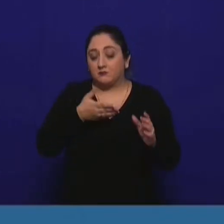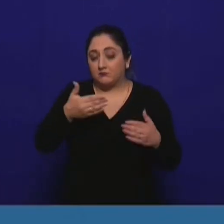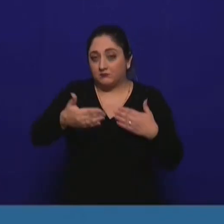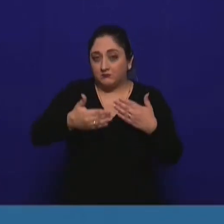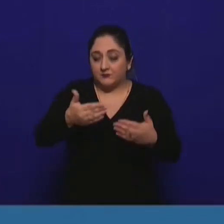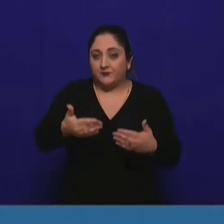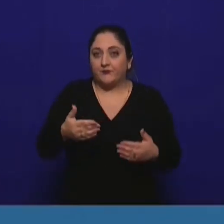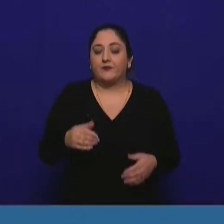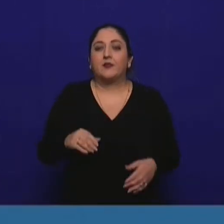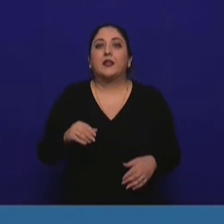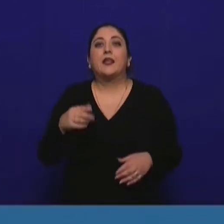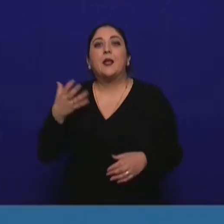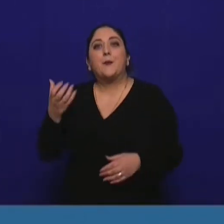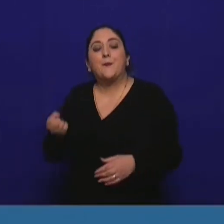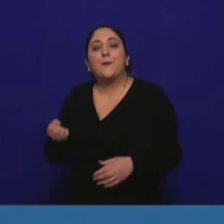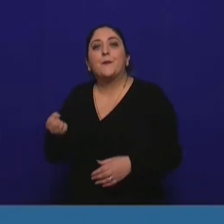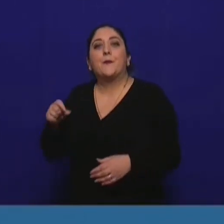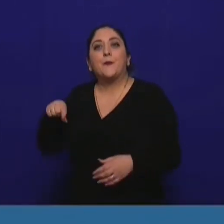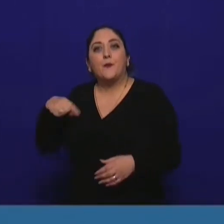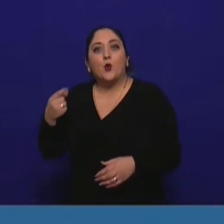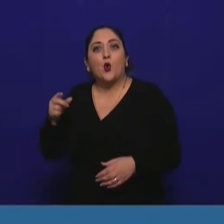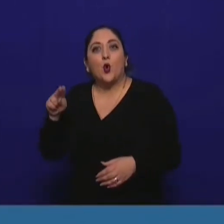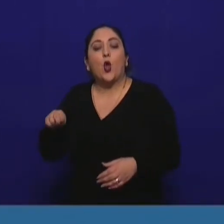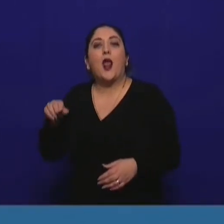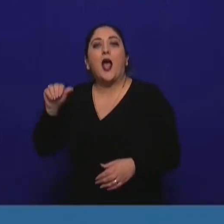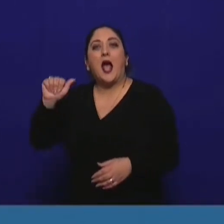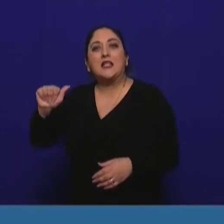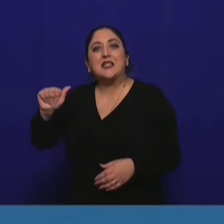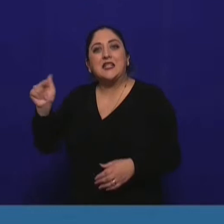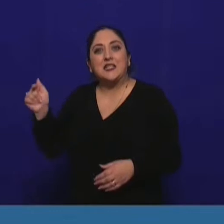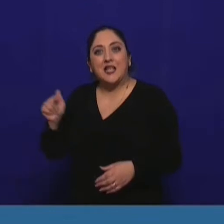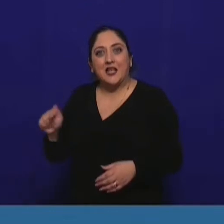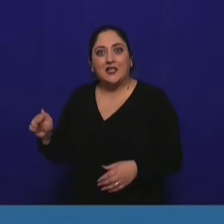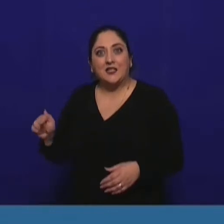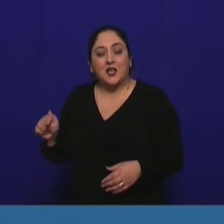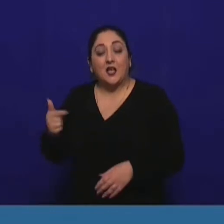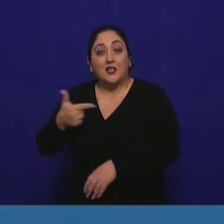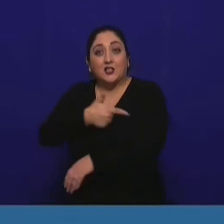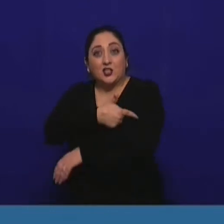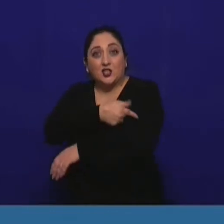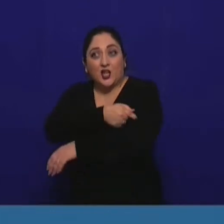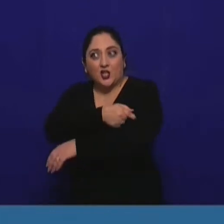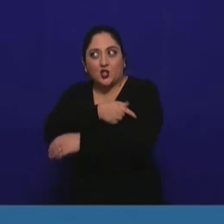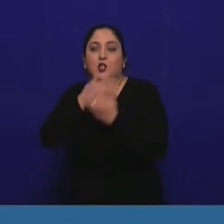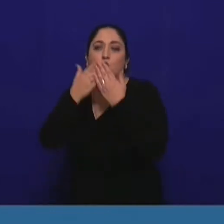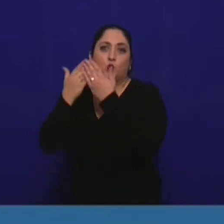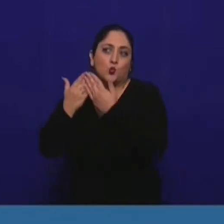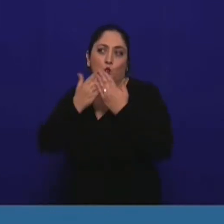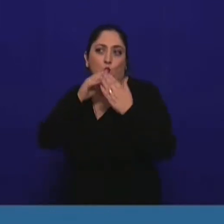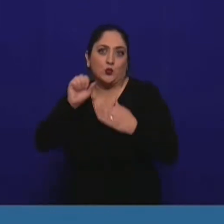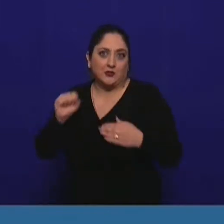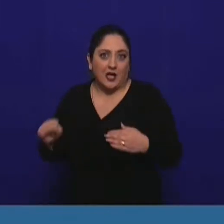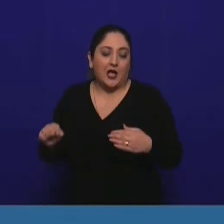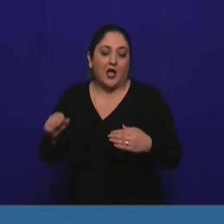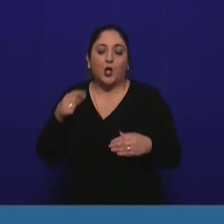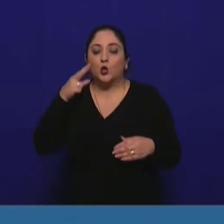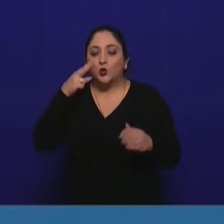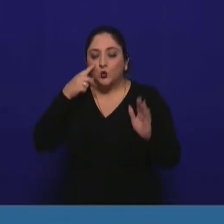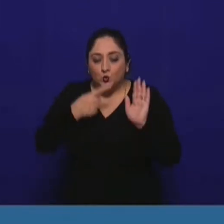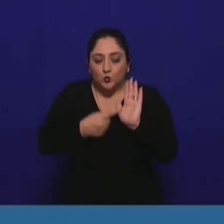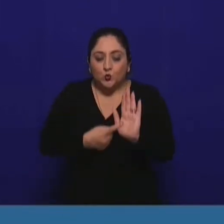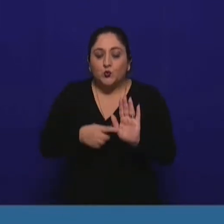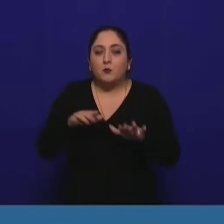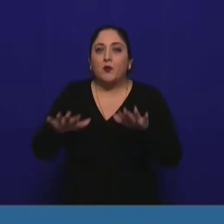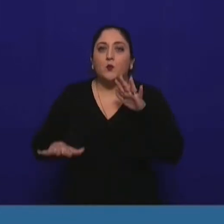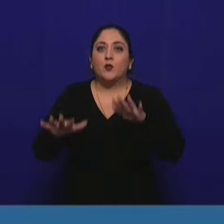sena fil-waqt li t-tilqima ta' l-AstraZeneca hija indikata skont l-istudji li ħarġu sa' issa bejn